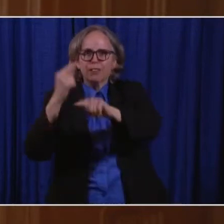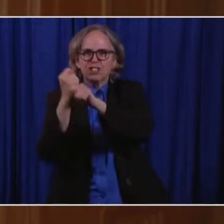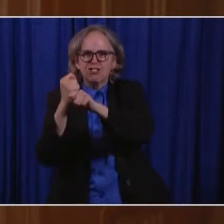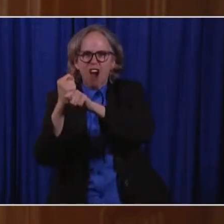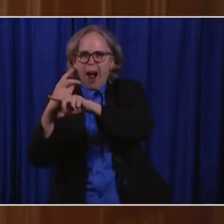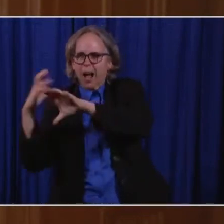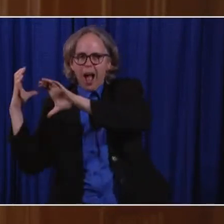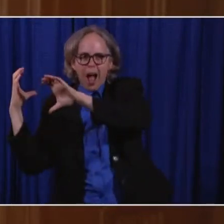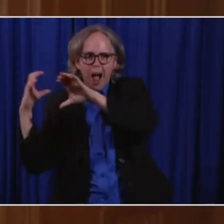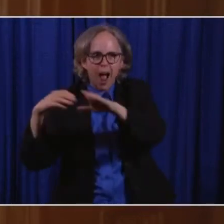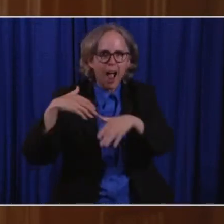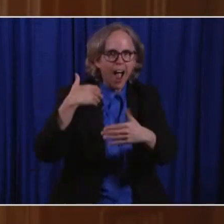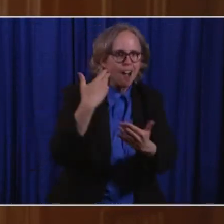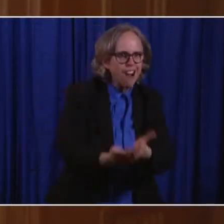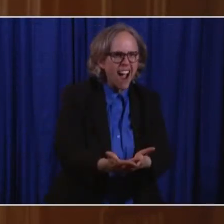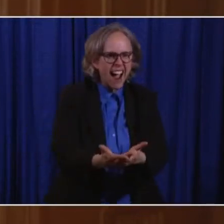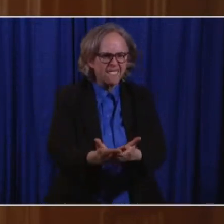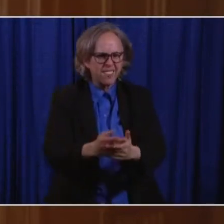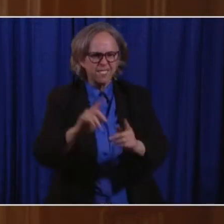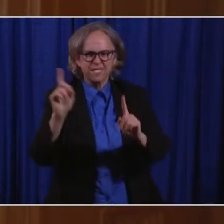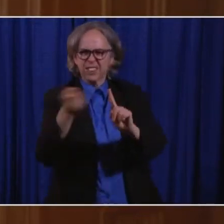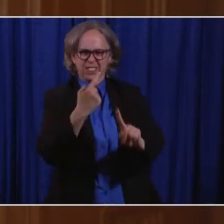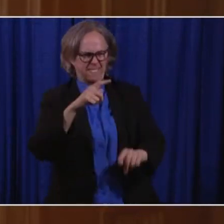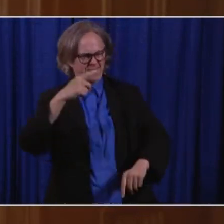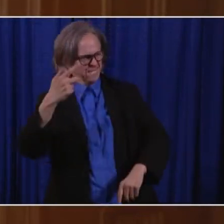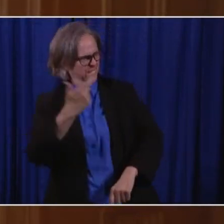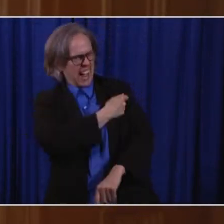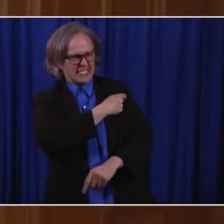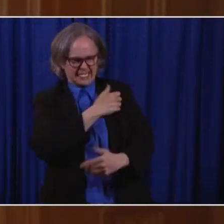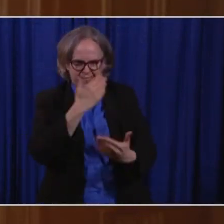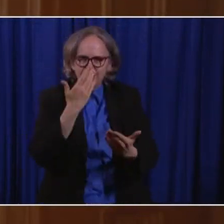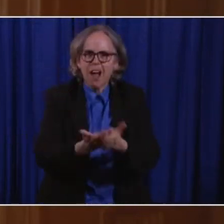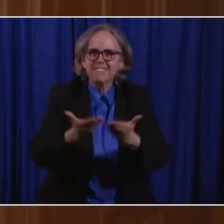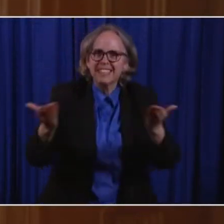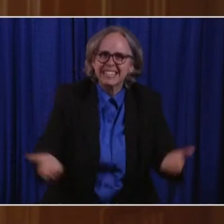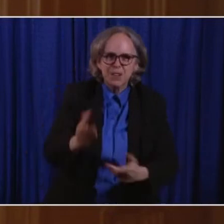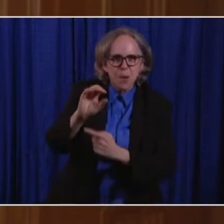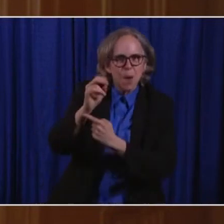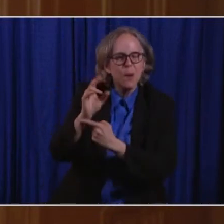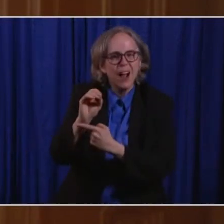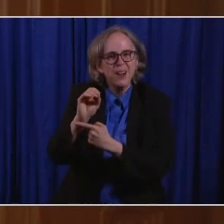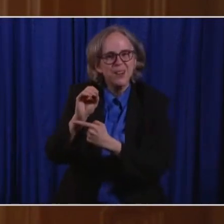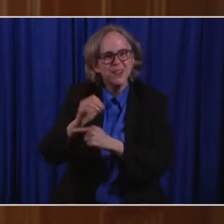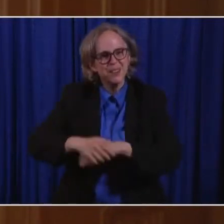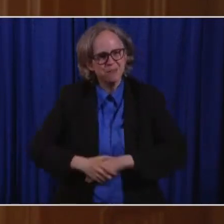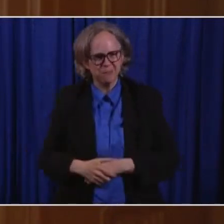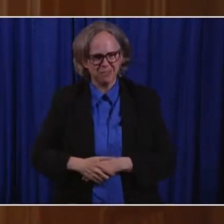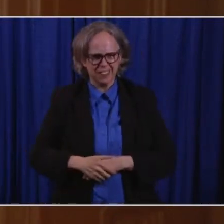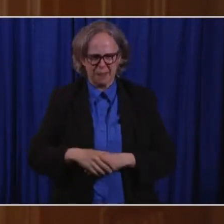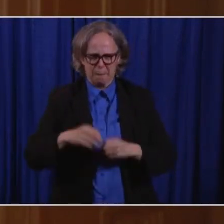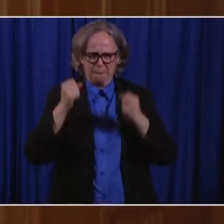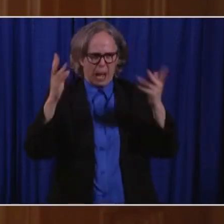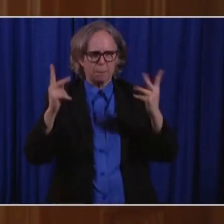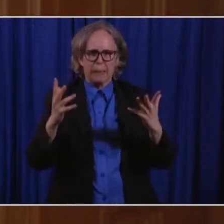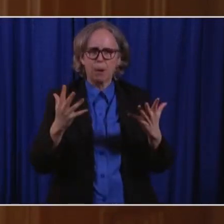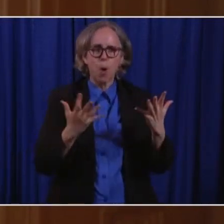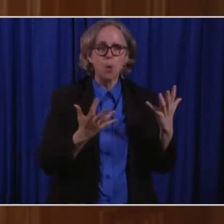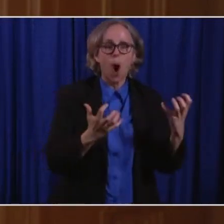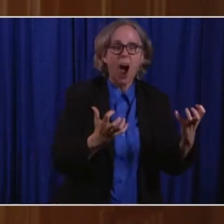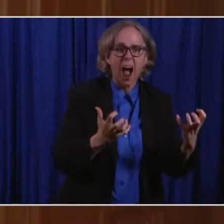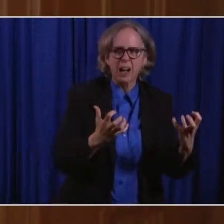precious doses of vaccine to our state. Now, at first, demand far outstripped supply. We all remember